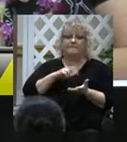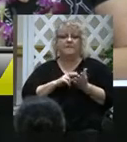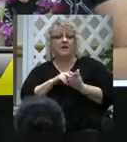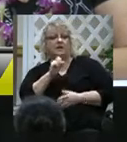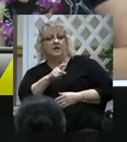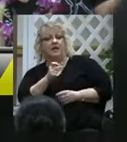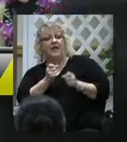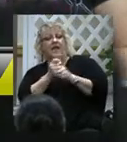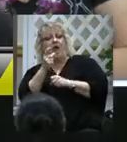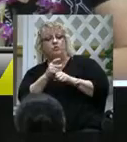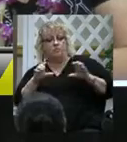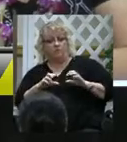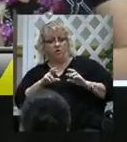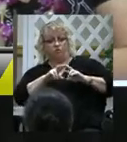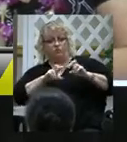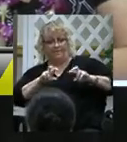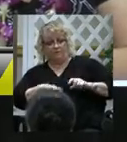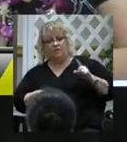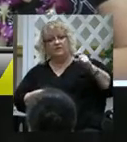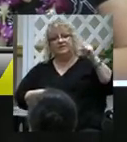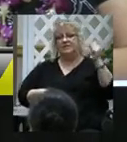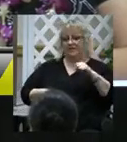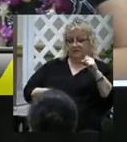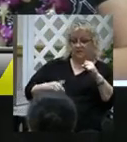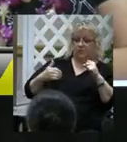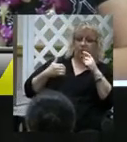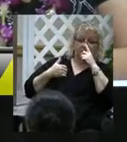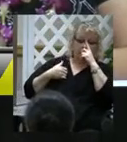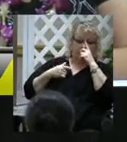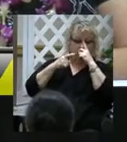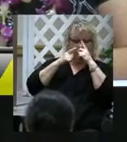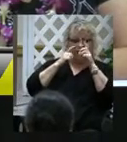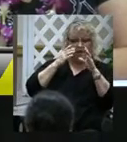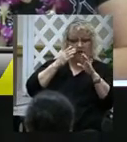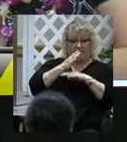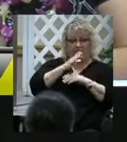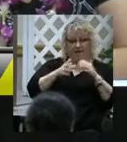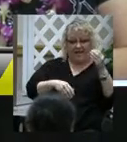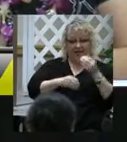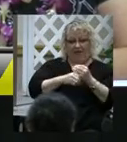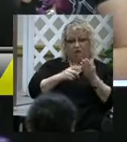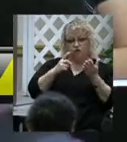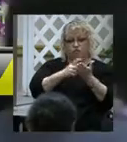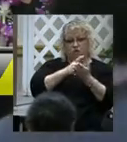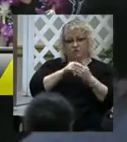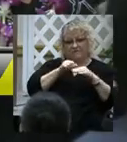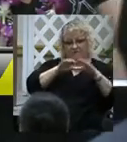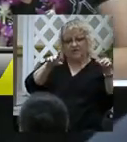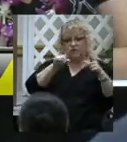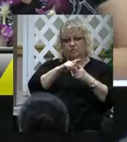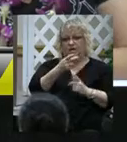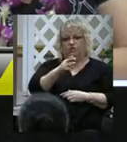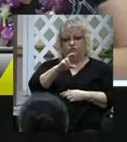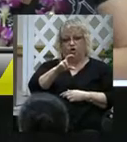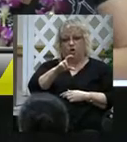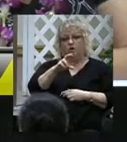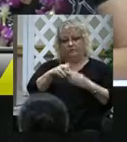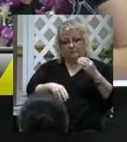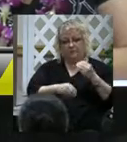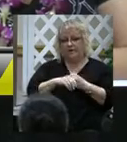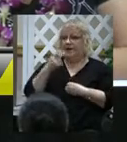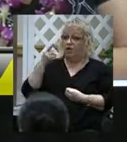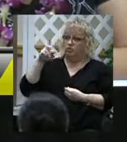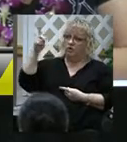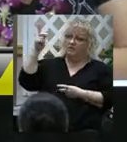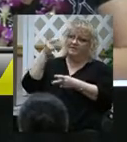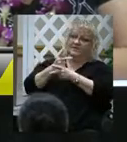guess there's an annual performance review. So that's part of their what we review. do is we update our directory every year, and we send that to human resources. And human